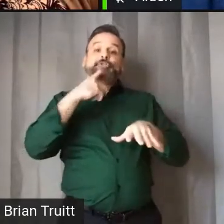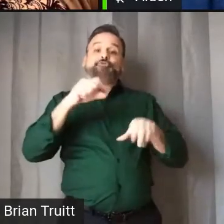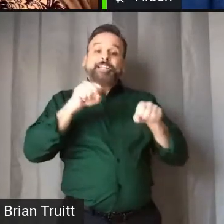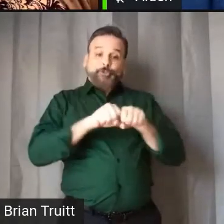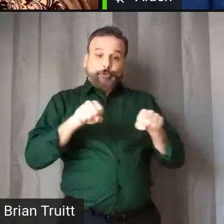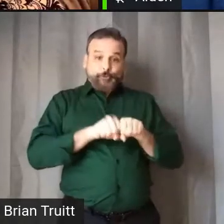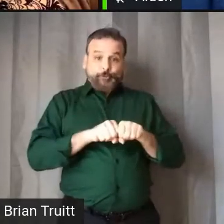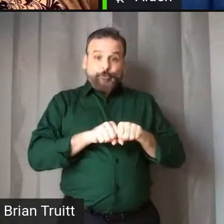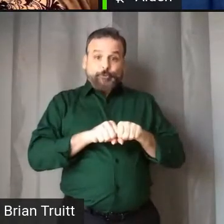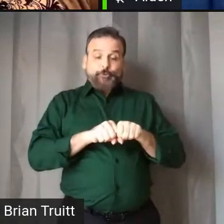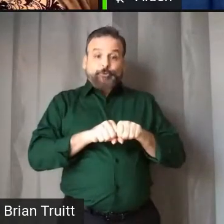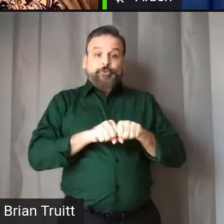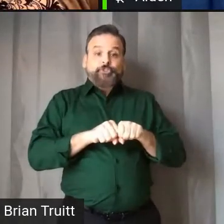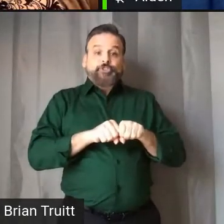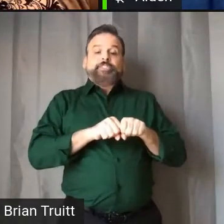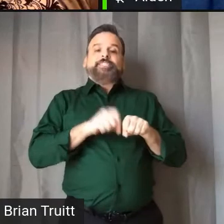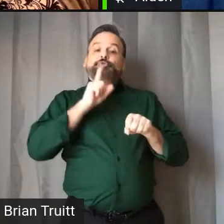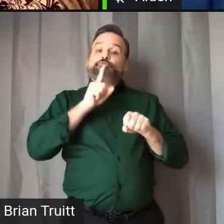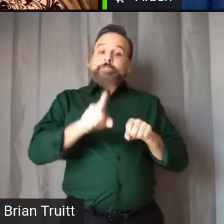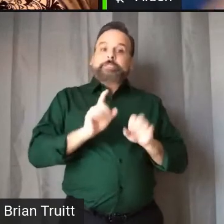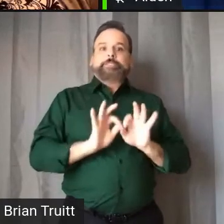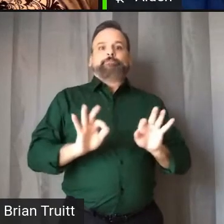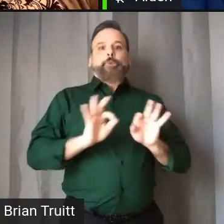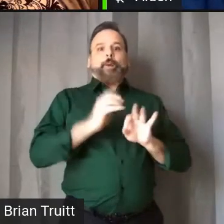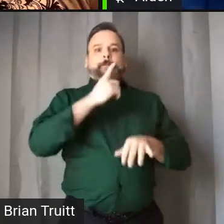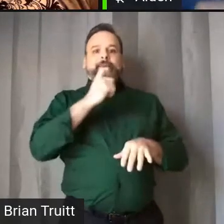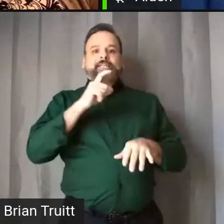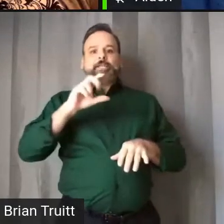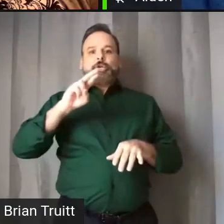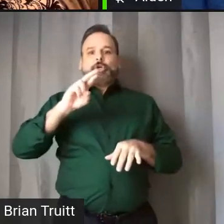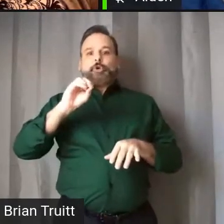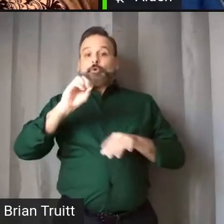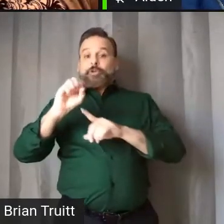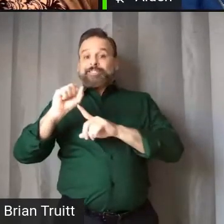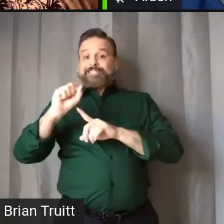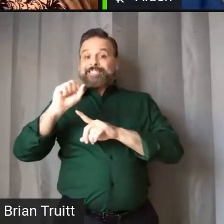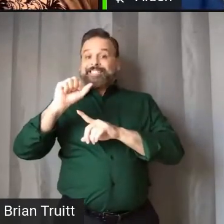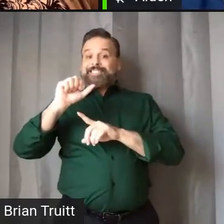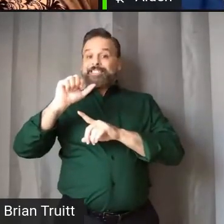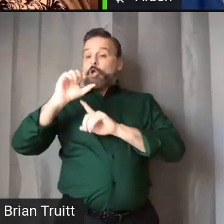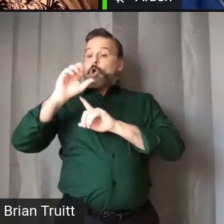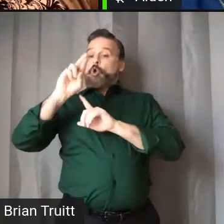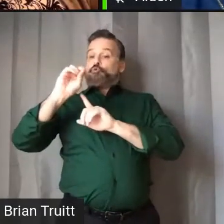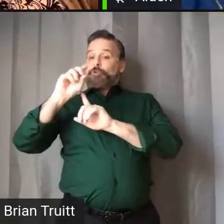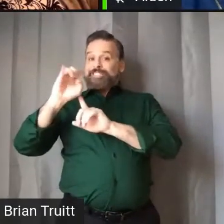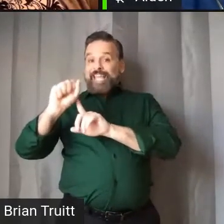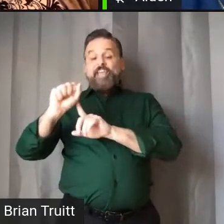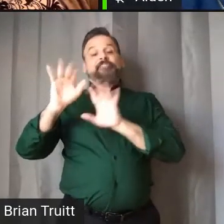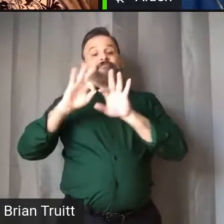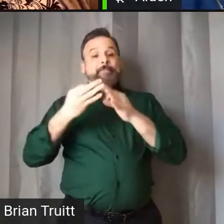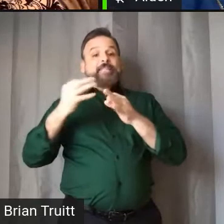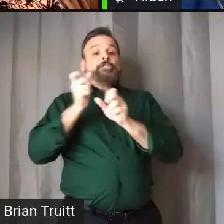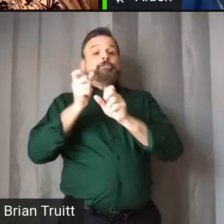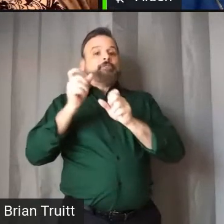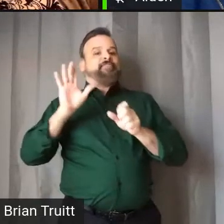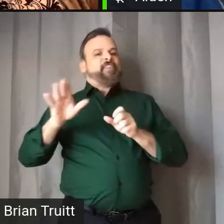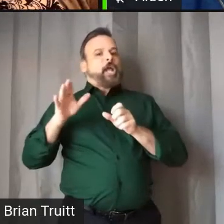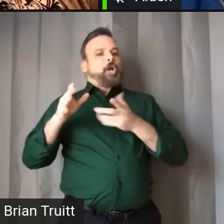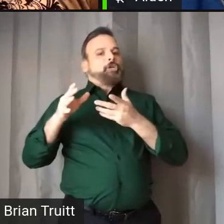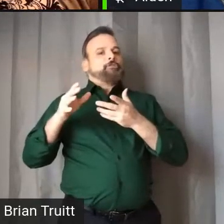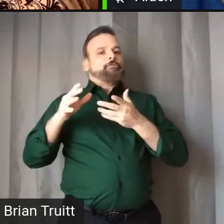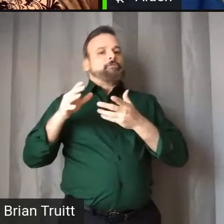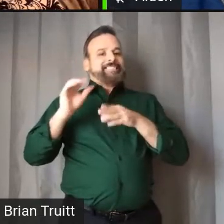which takes on even more significance because this is Rosea Oliva's family's trade. They make beautiful shoes, and this